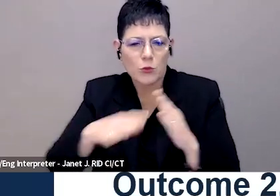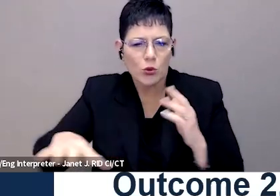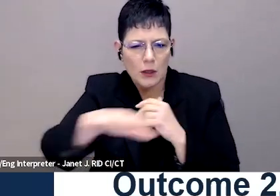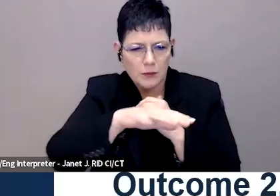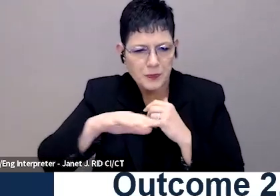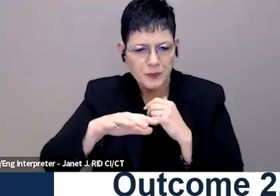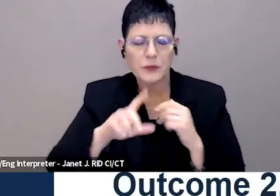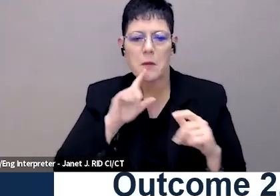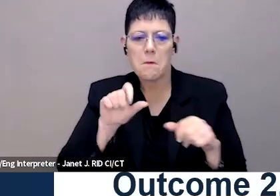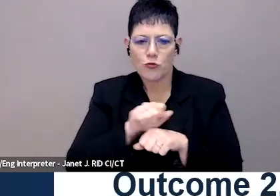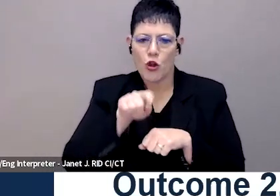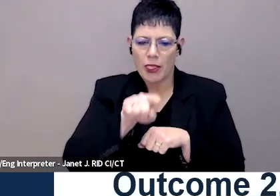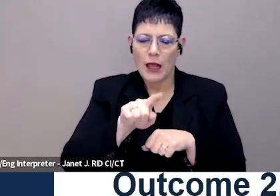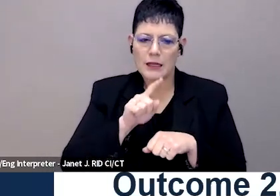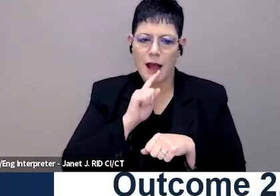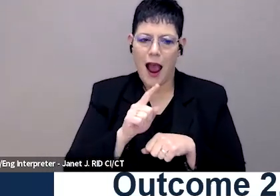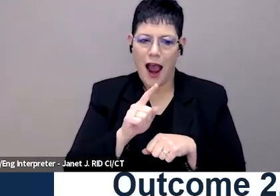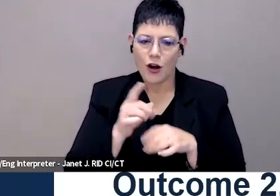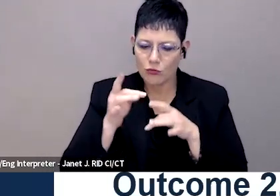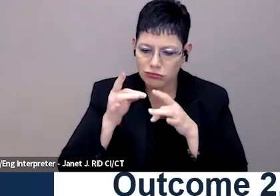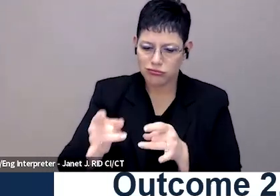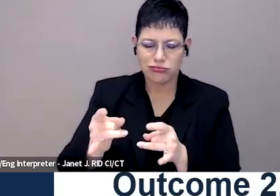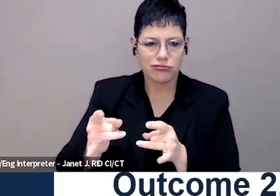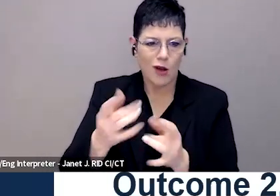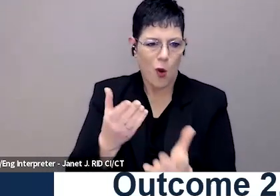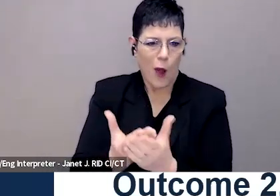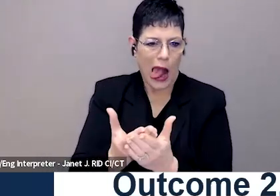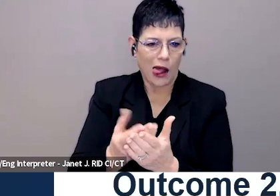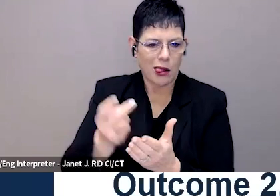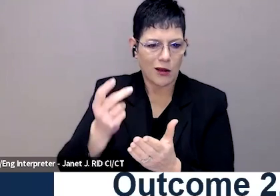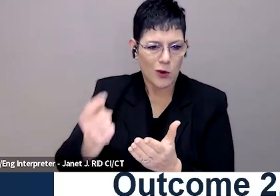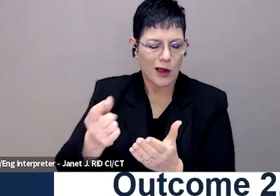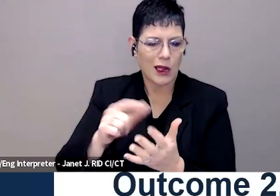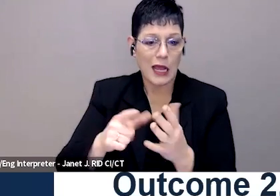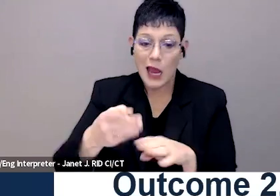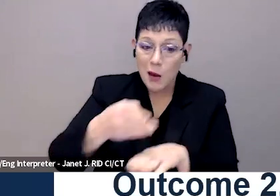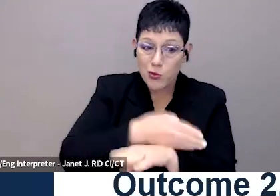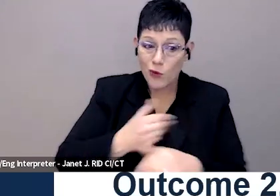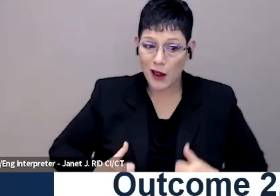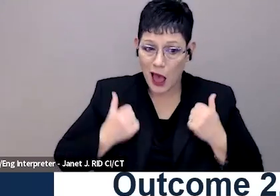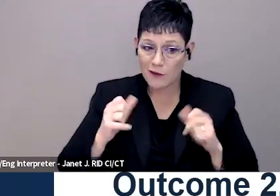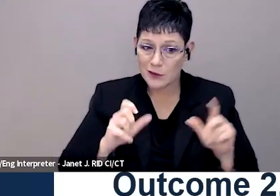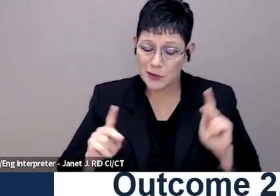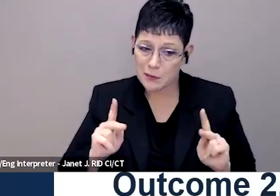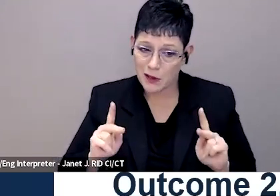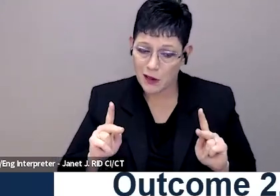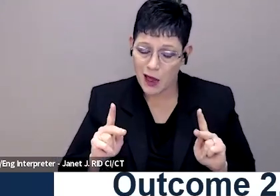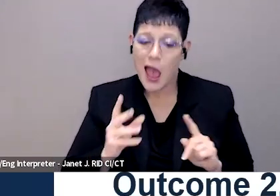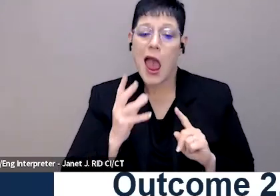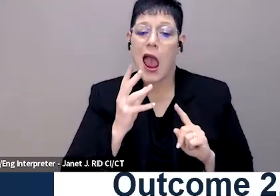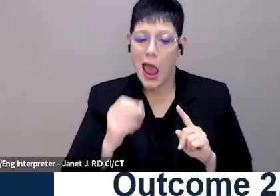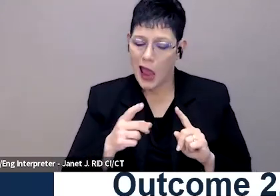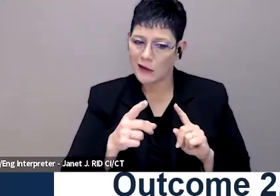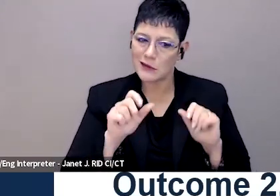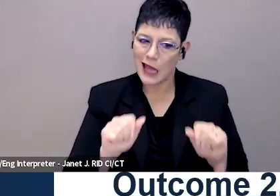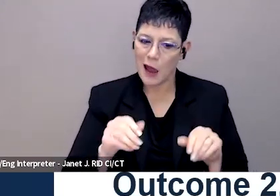provisions are implemented smoothly, that they improve care for beneficiaries, and that they make it easier for the family